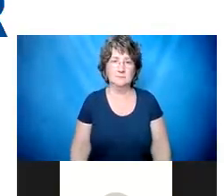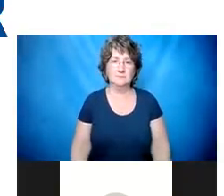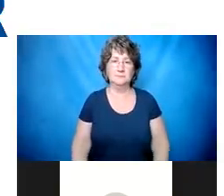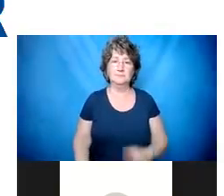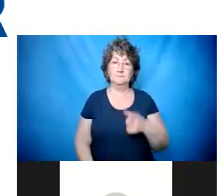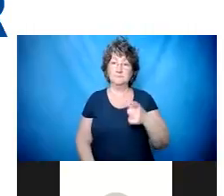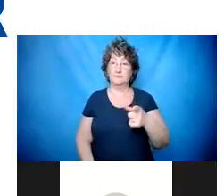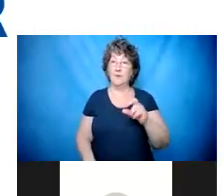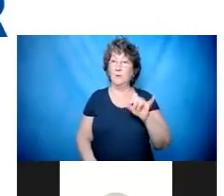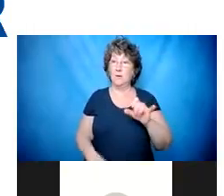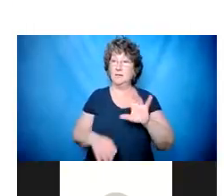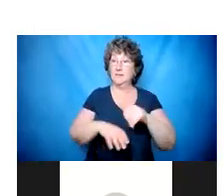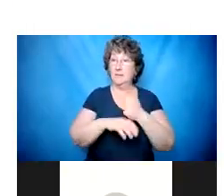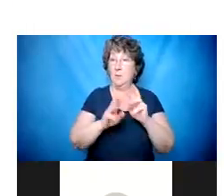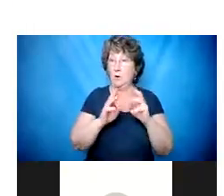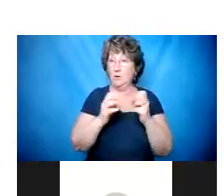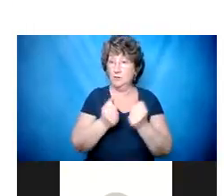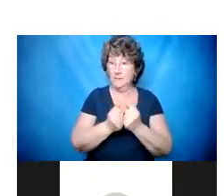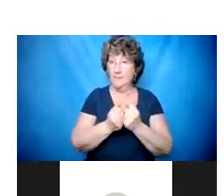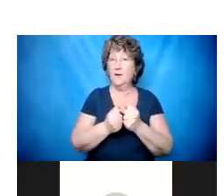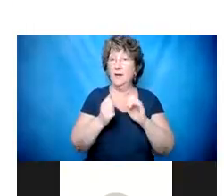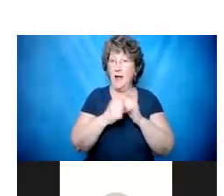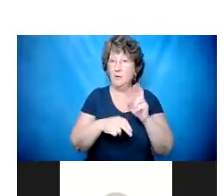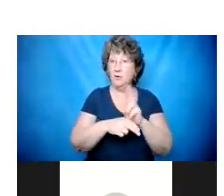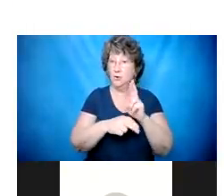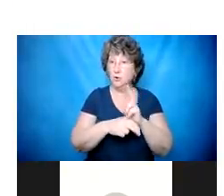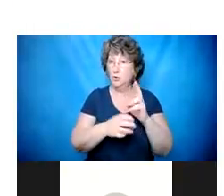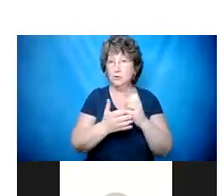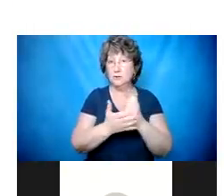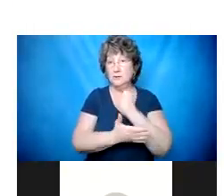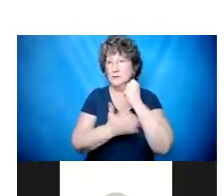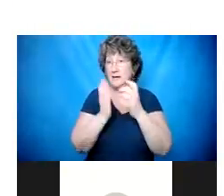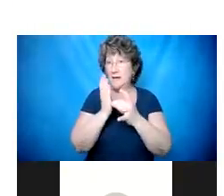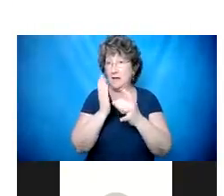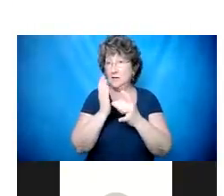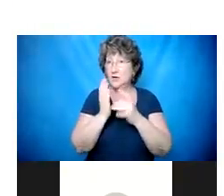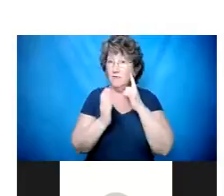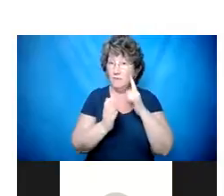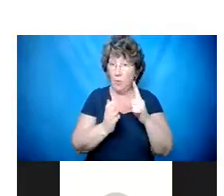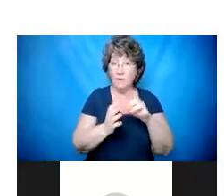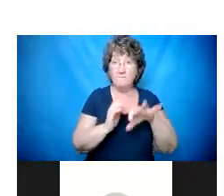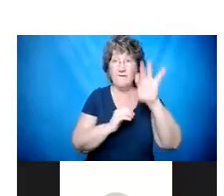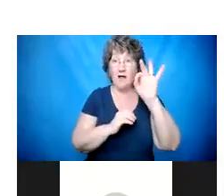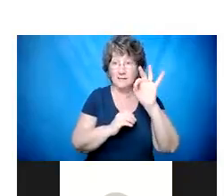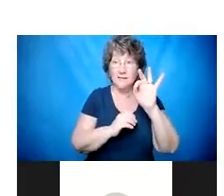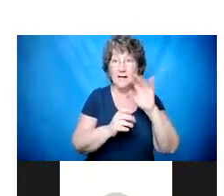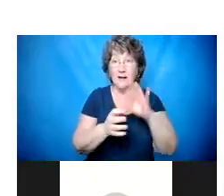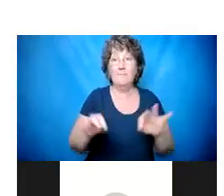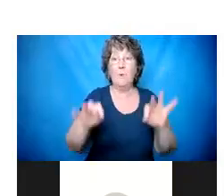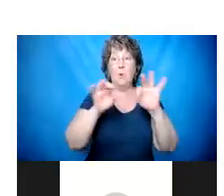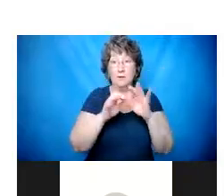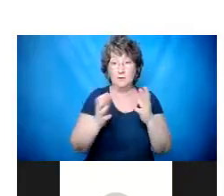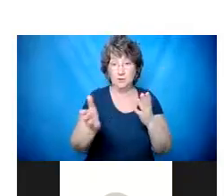Connecting in Alternative Services. You'll see the link in one of the slides and refer back to the webinar's main